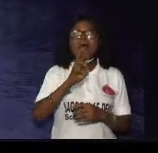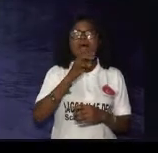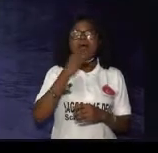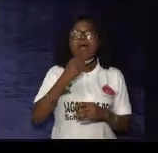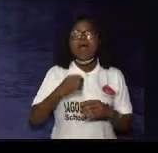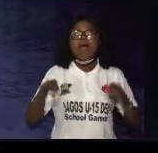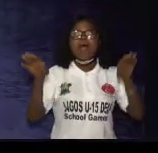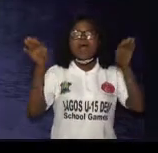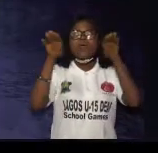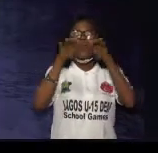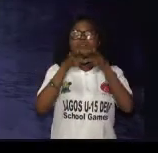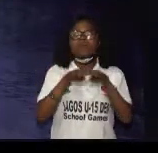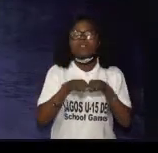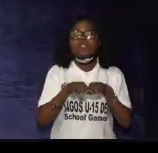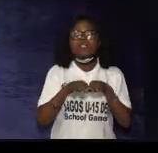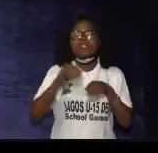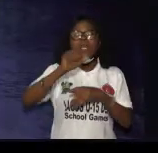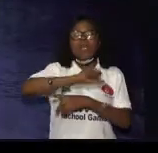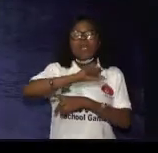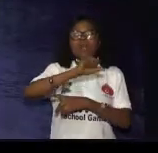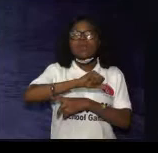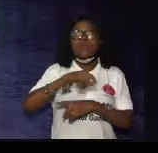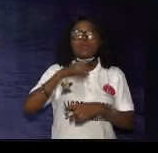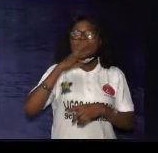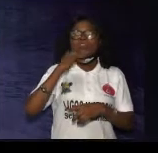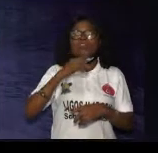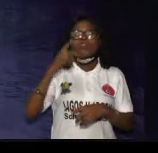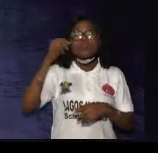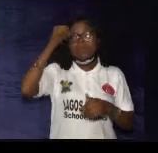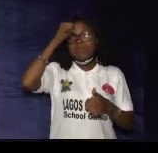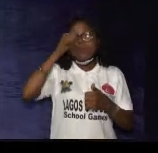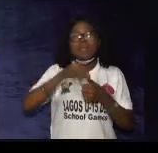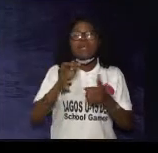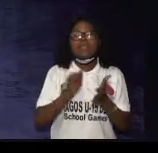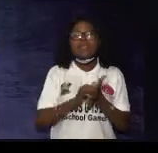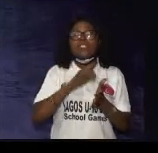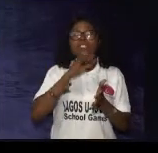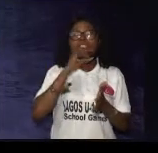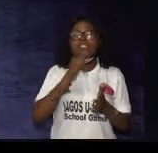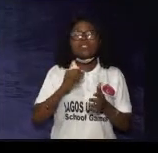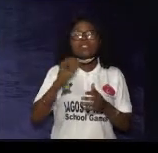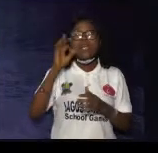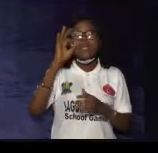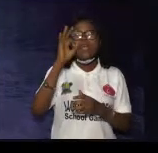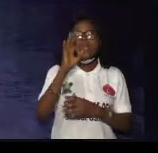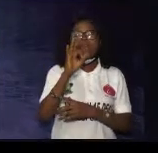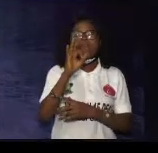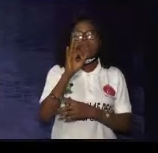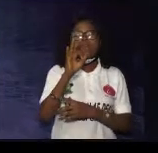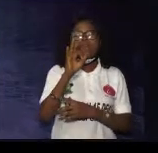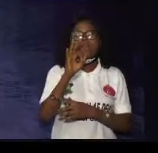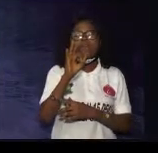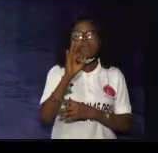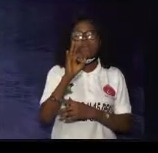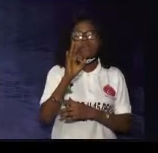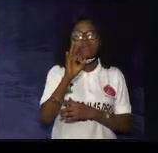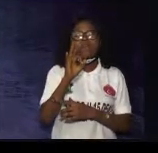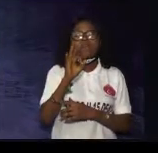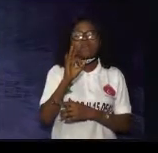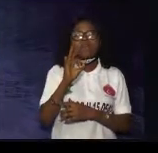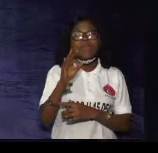A and 56 are corresponding angles. You will recall that this is the F